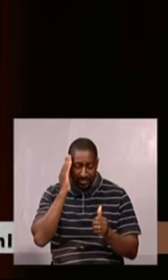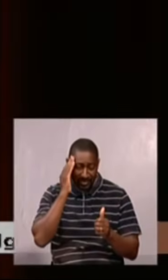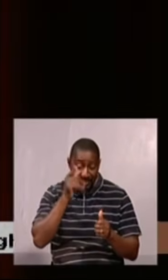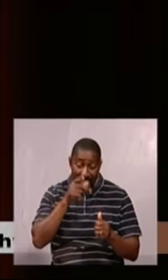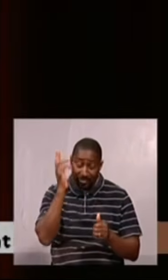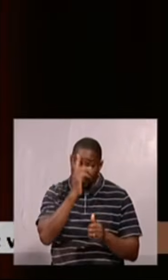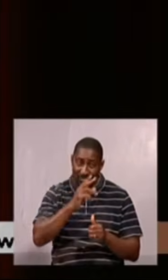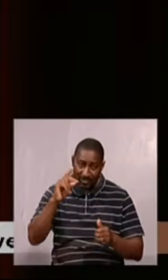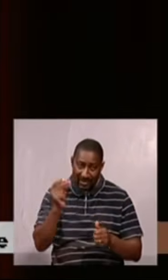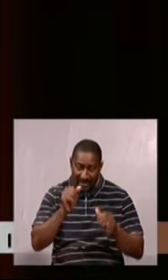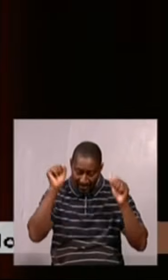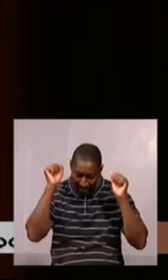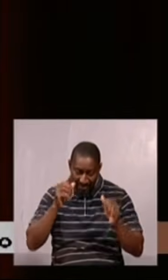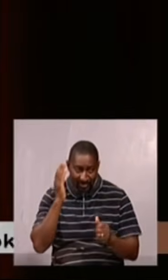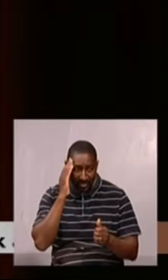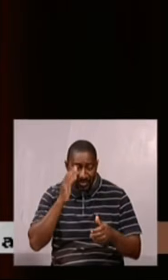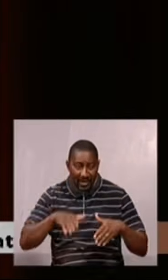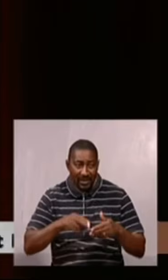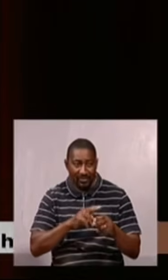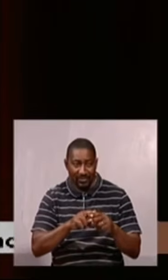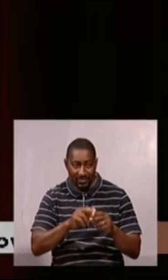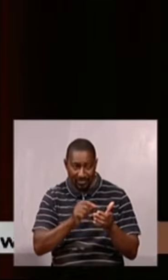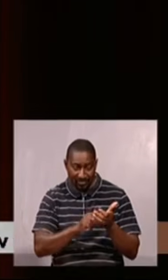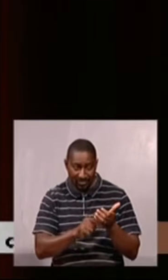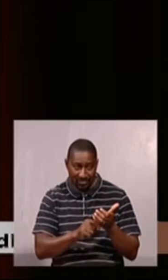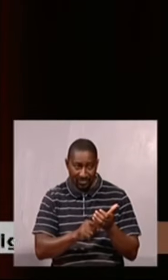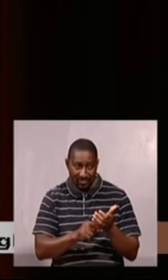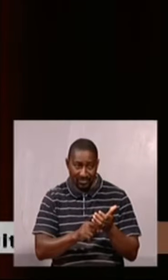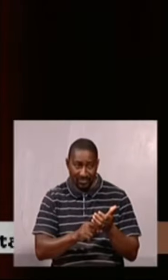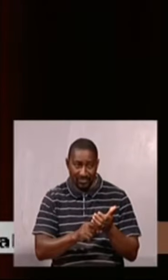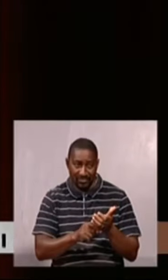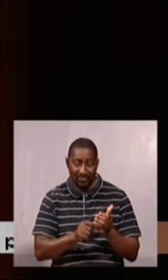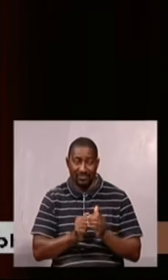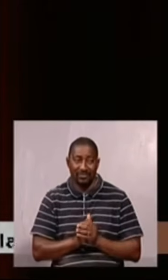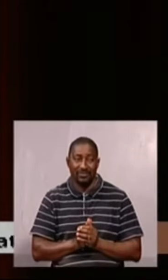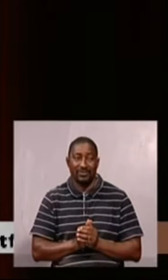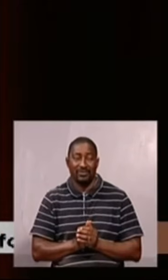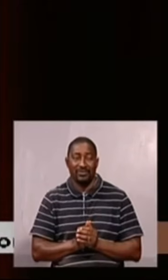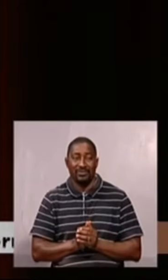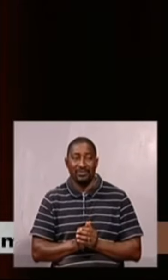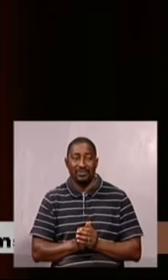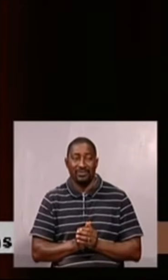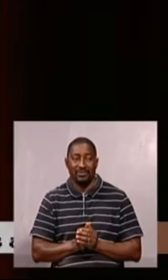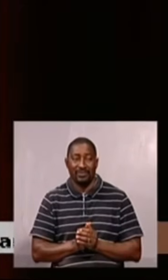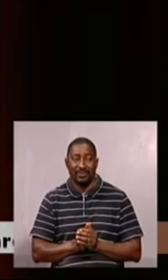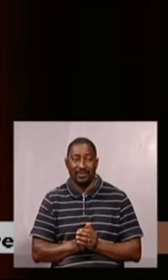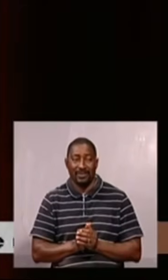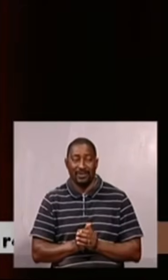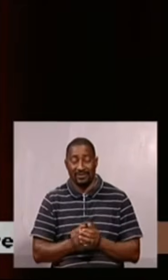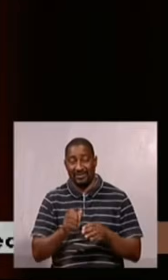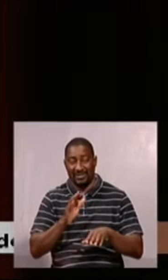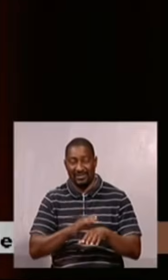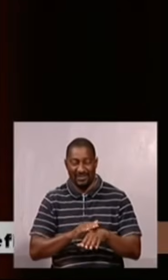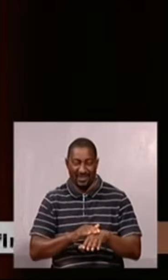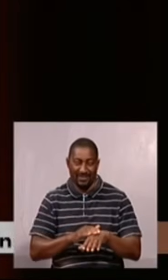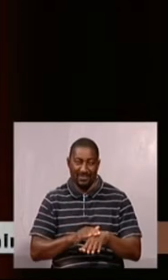use it. It's like giving this young child, a 16-year-old, a car to drive, not giving a learner's manual, not allowing them to know how to drive, where the brakes, where